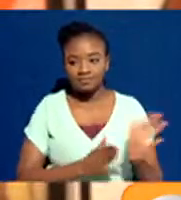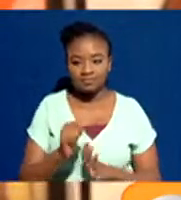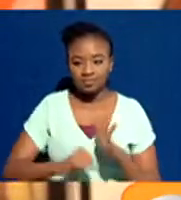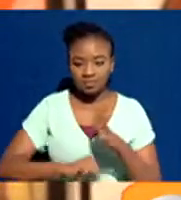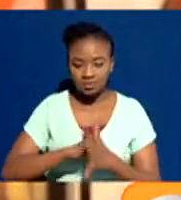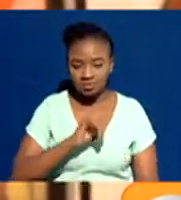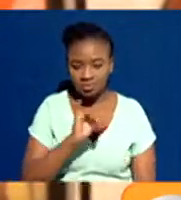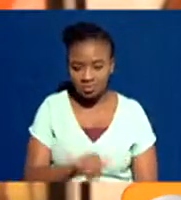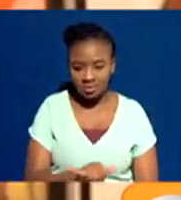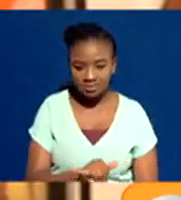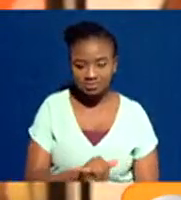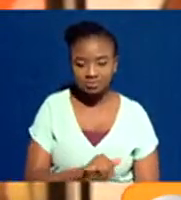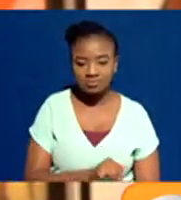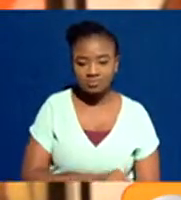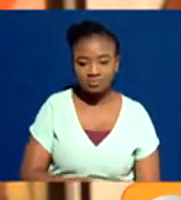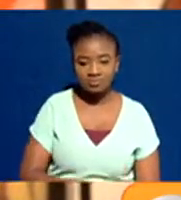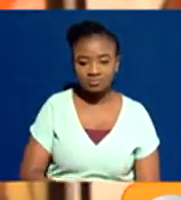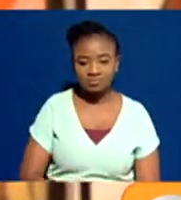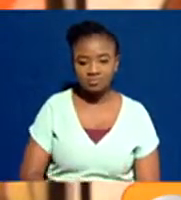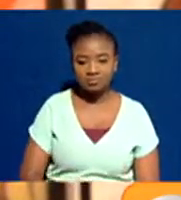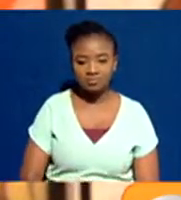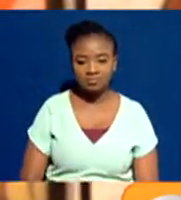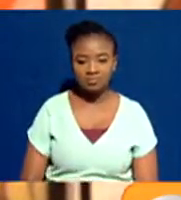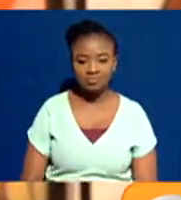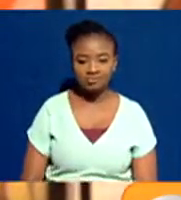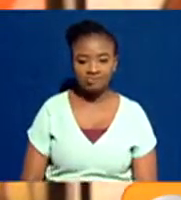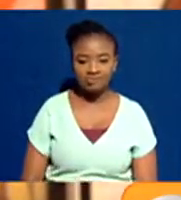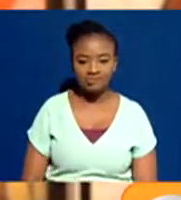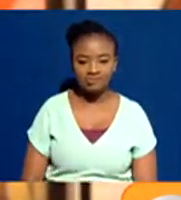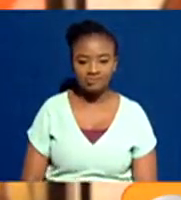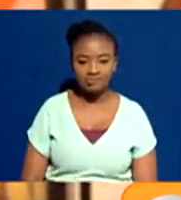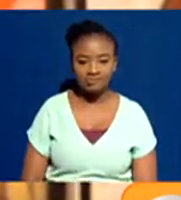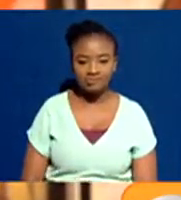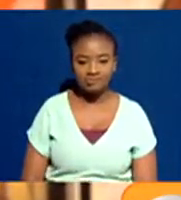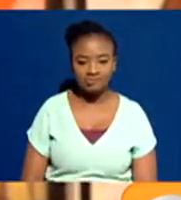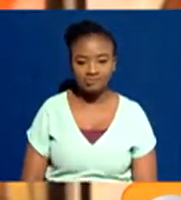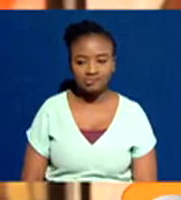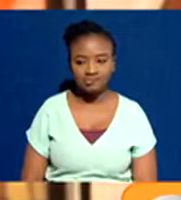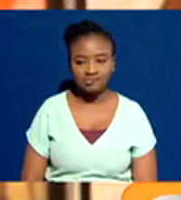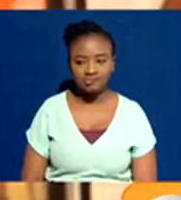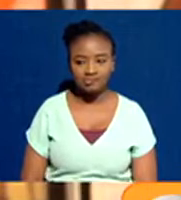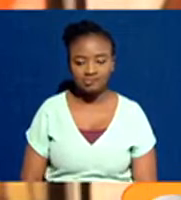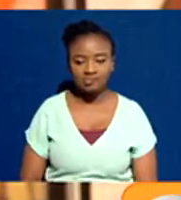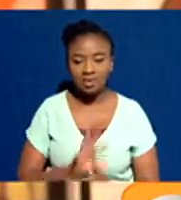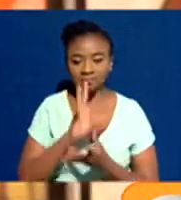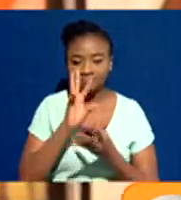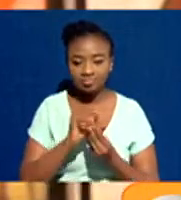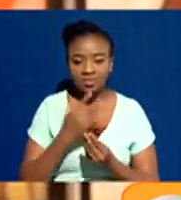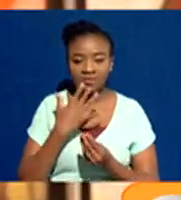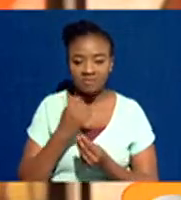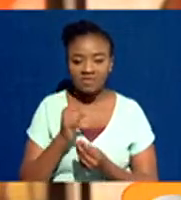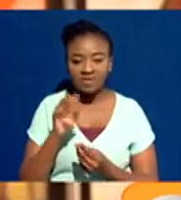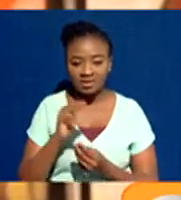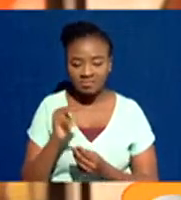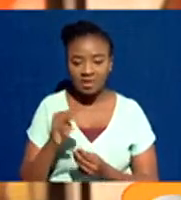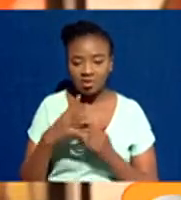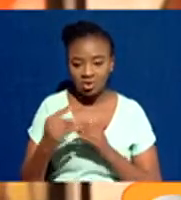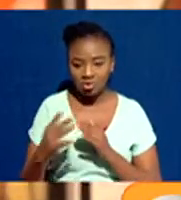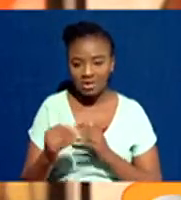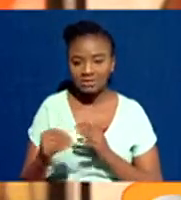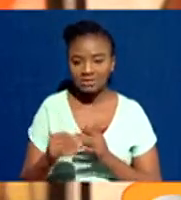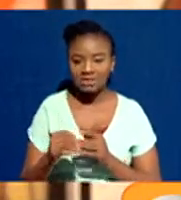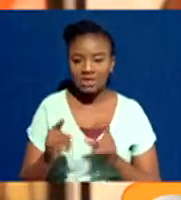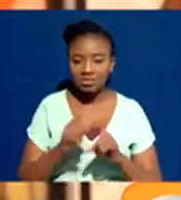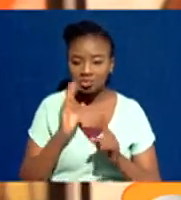a facility. We'll be helping them to arrange an amount of about $500 million. This will double irrigated area